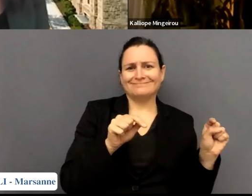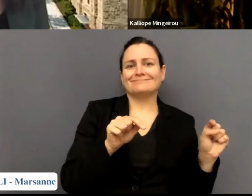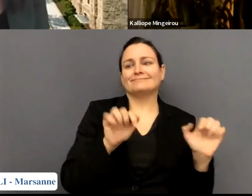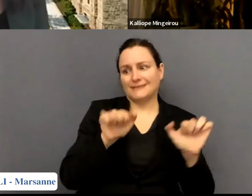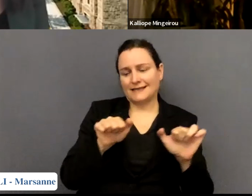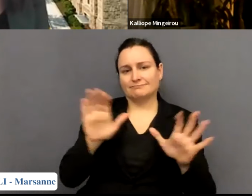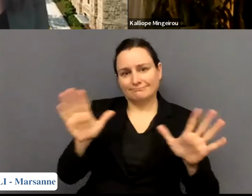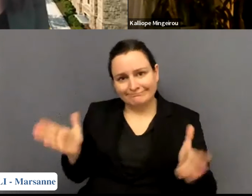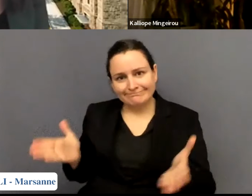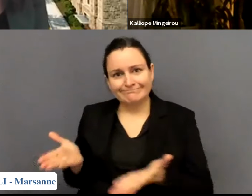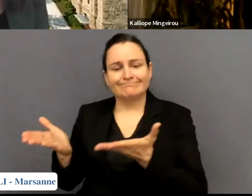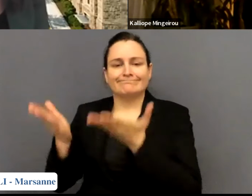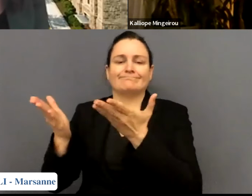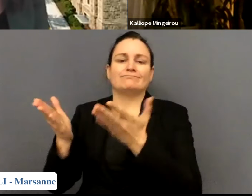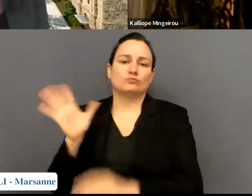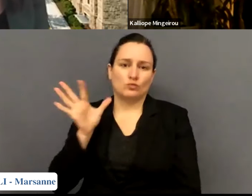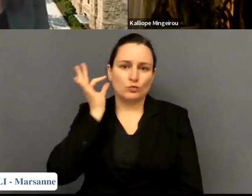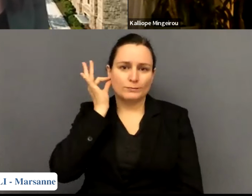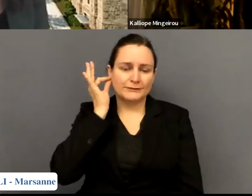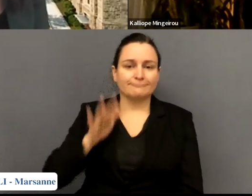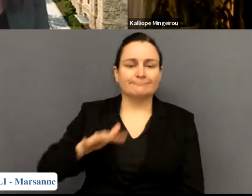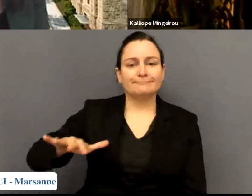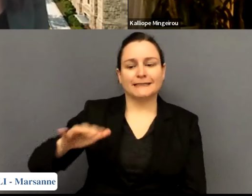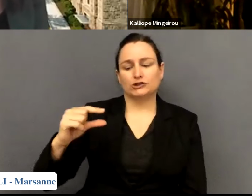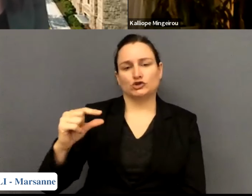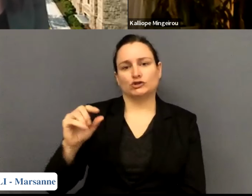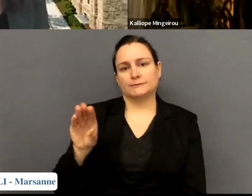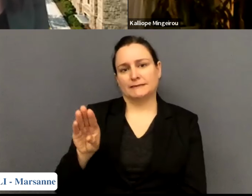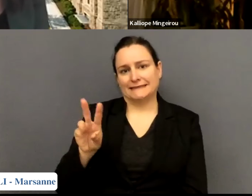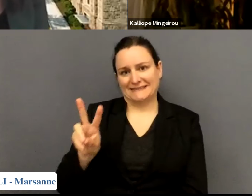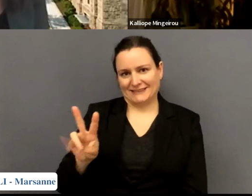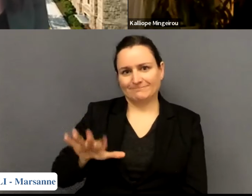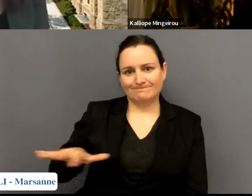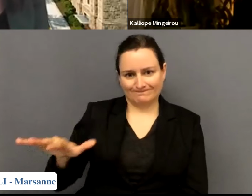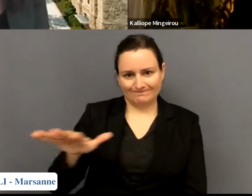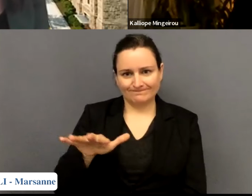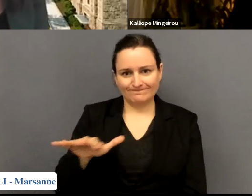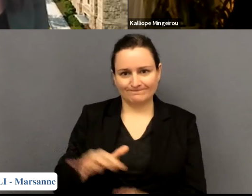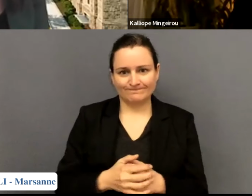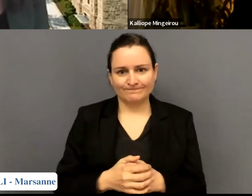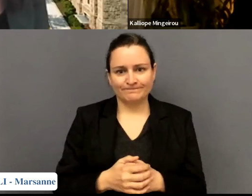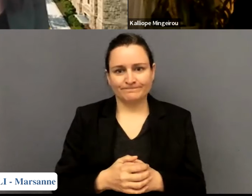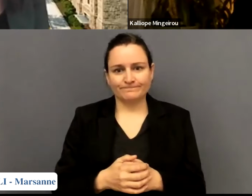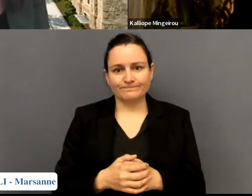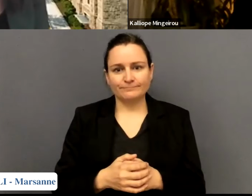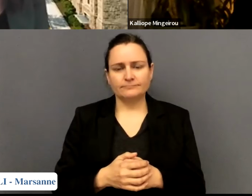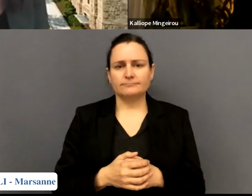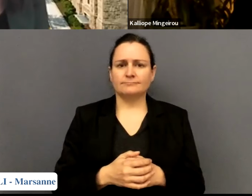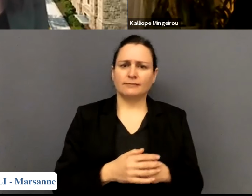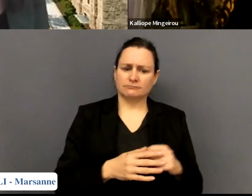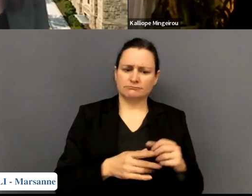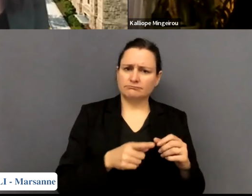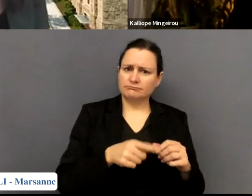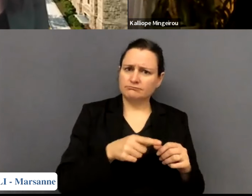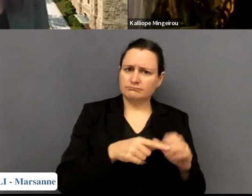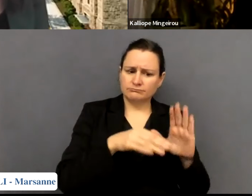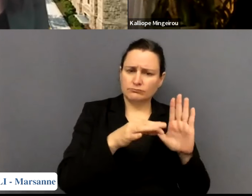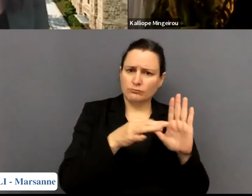really intending this impact and not having it happening accidentally. And we heard a